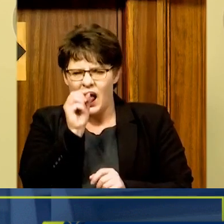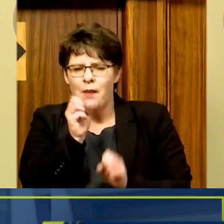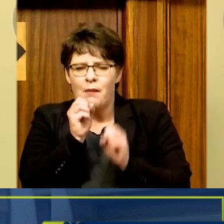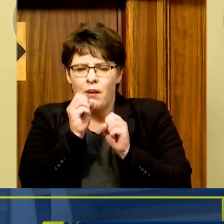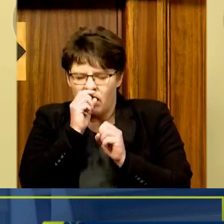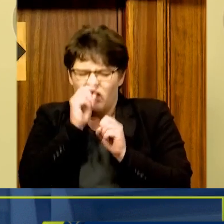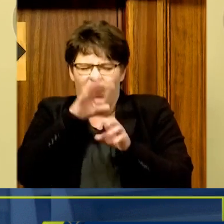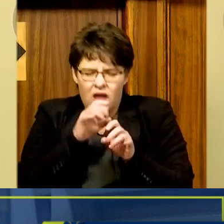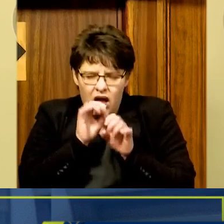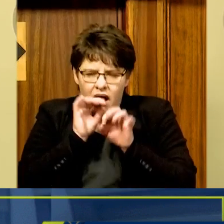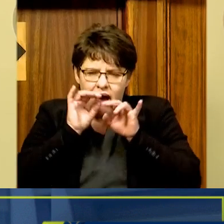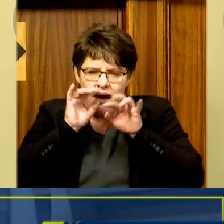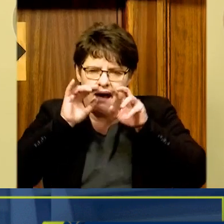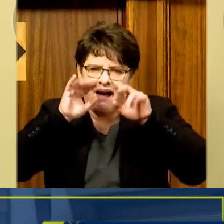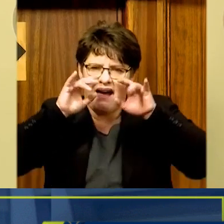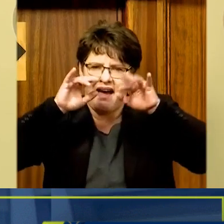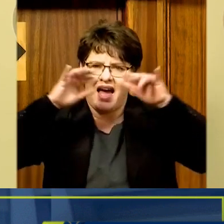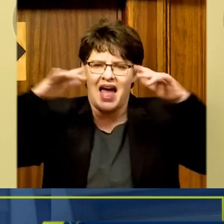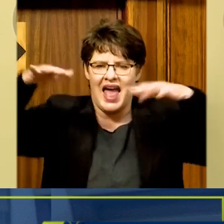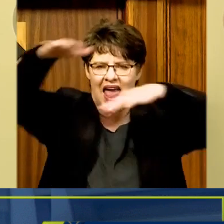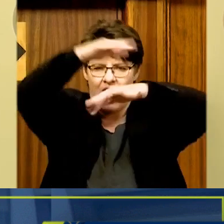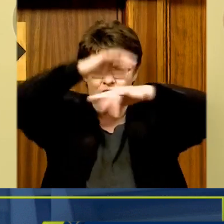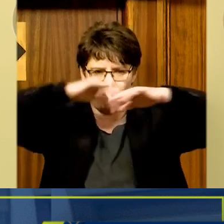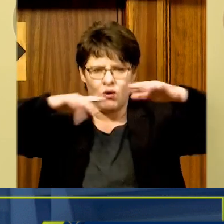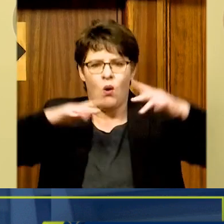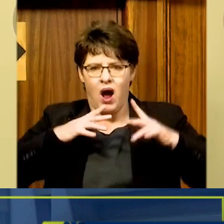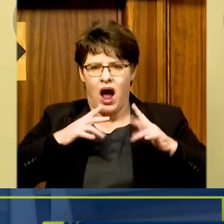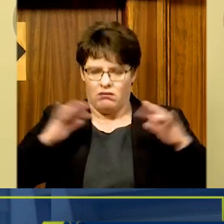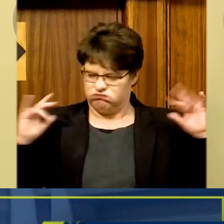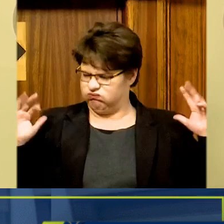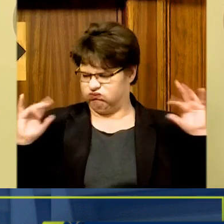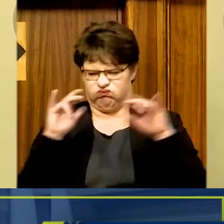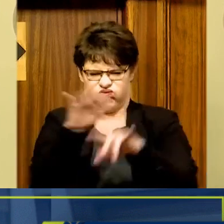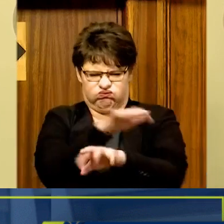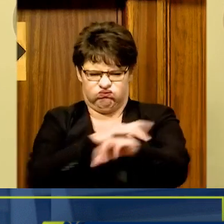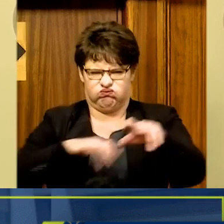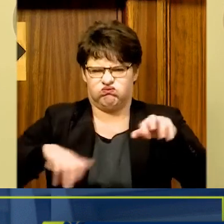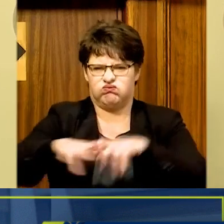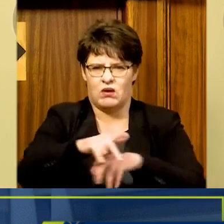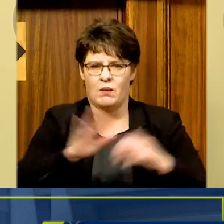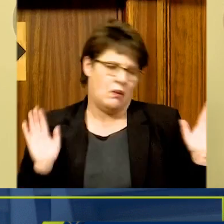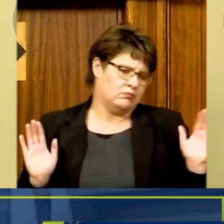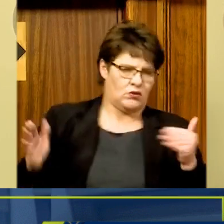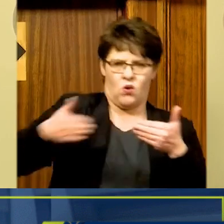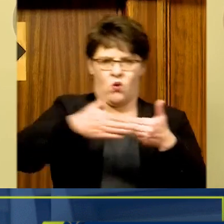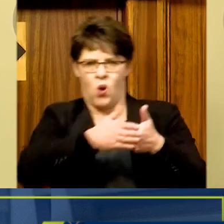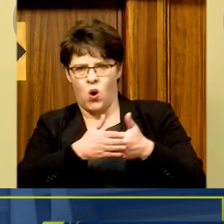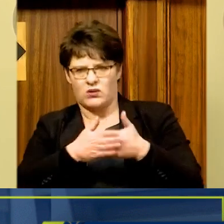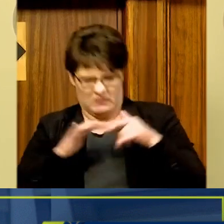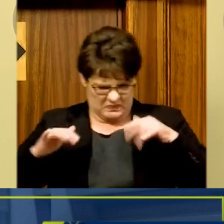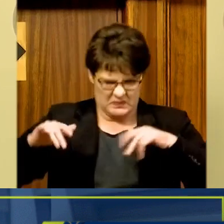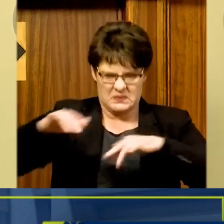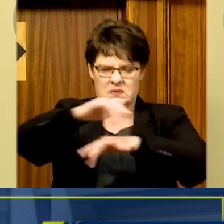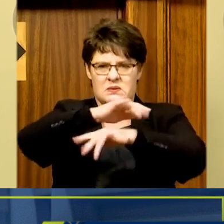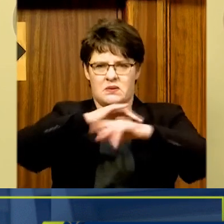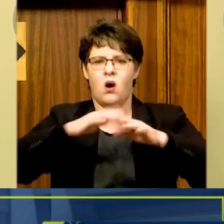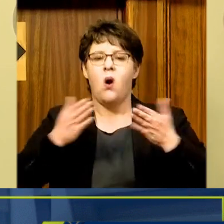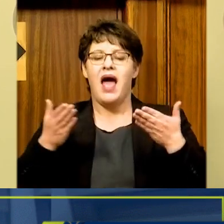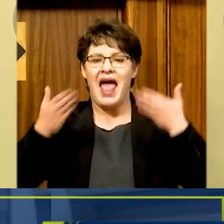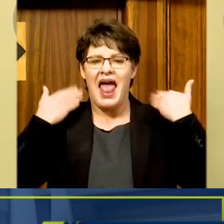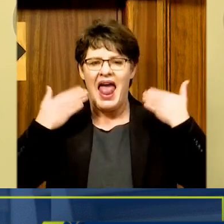particles in the air in places that are crowded, places that are closed, or places that have poor